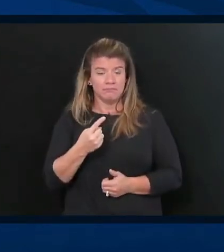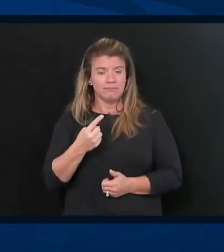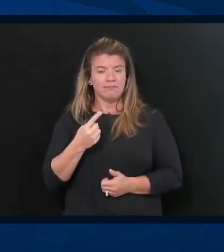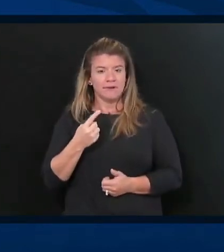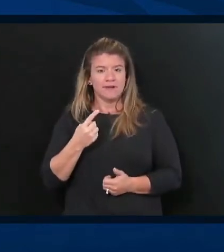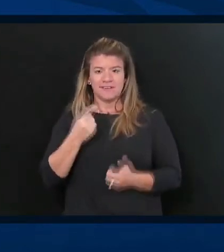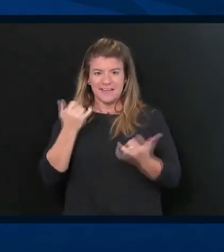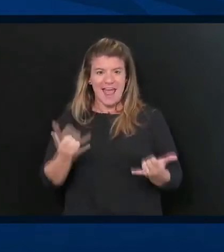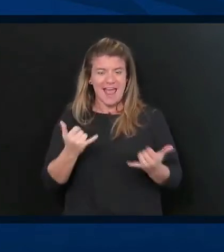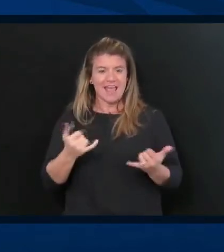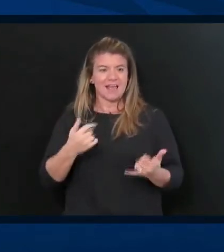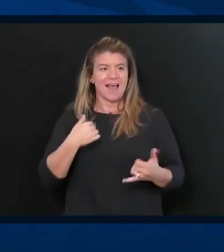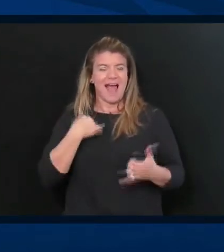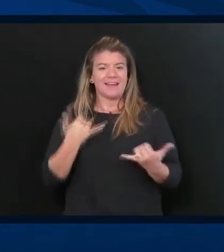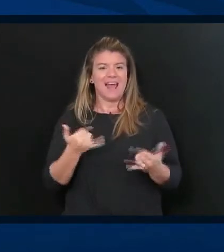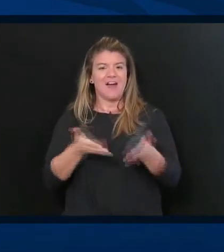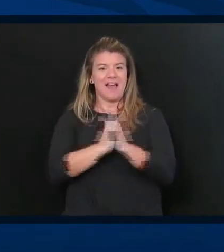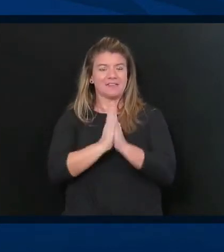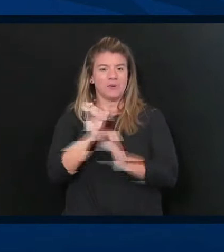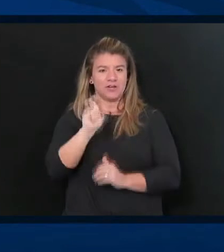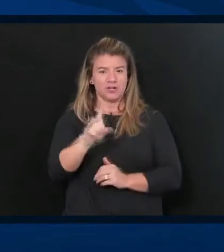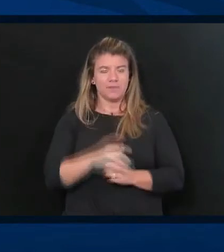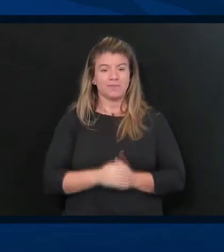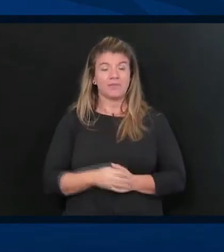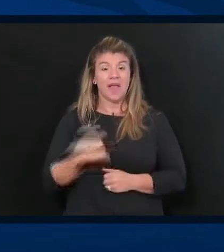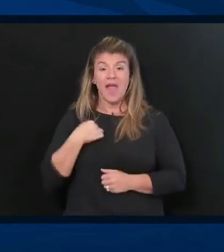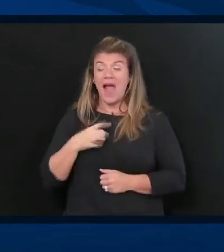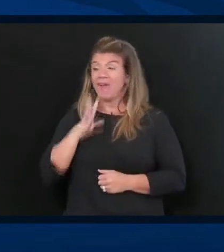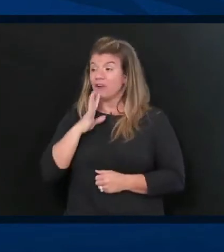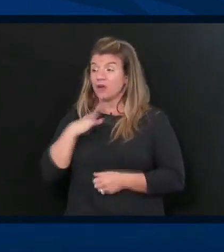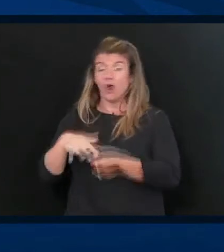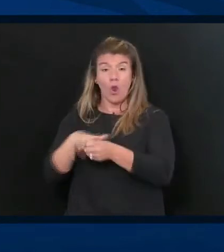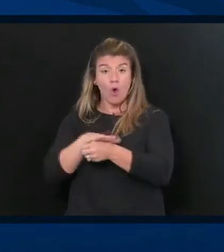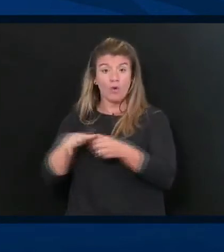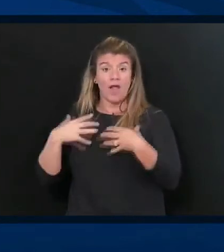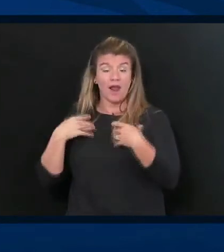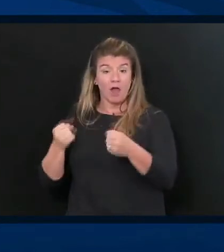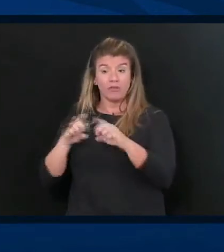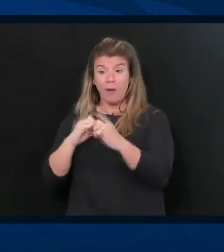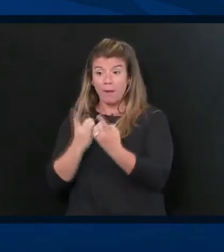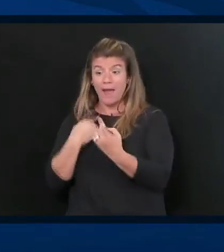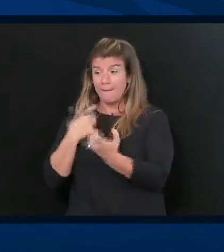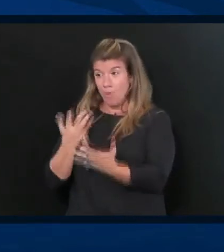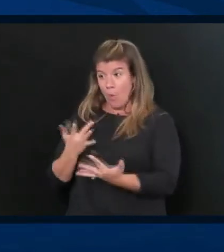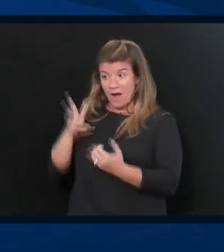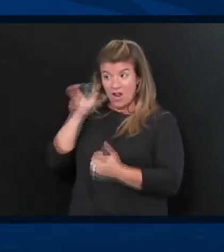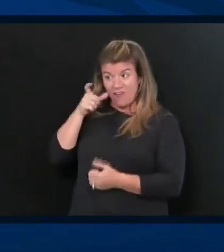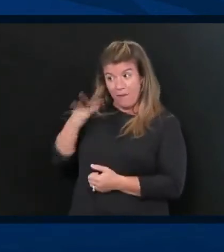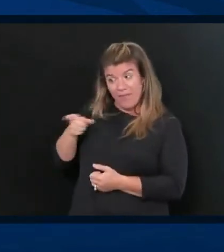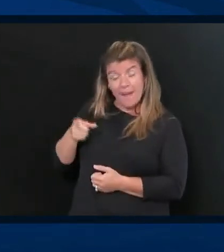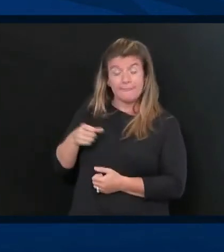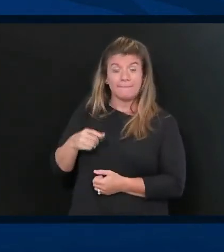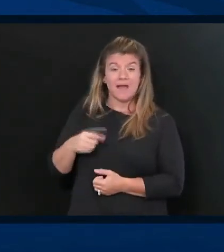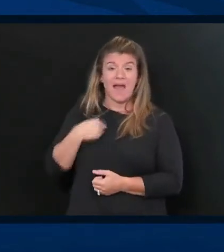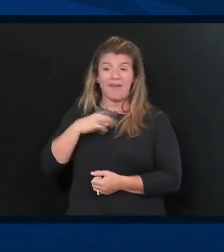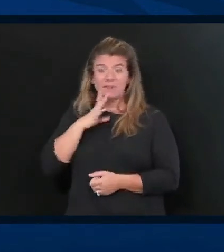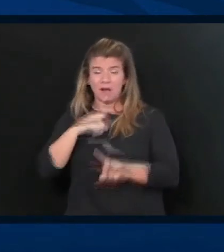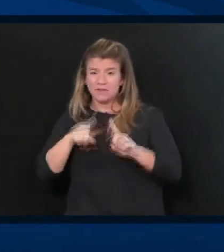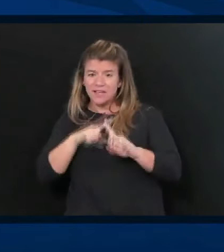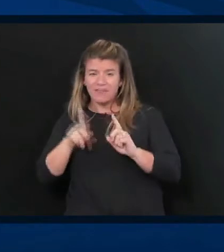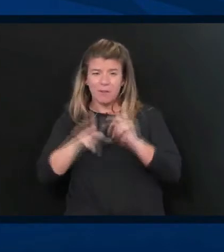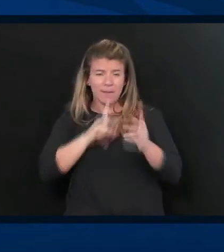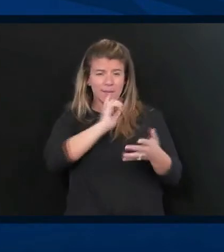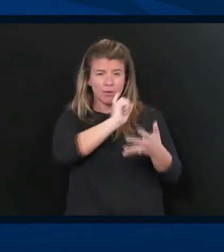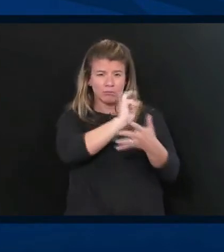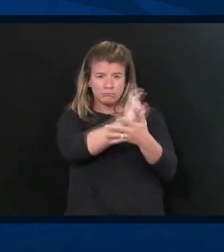We have heard from sources, and we've talked with the Logan County Health Department, waiting for an answer from them. and maybe DHHR can confirm on the state